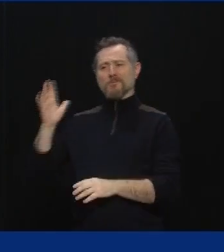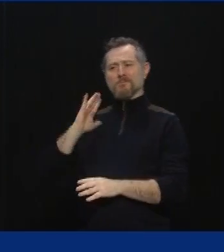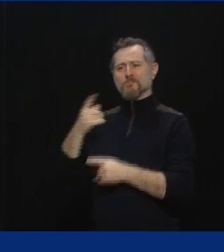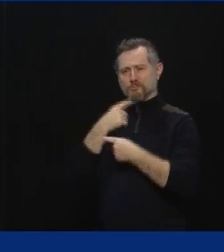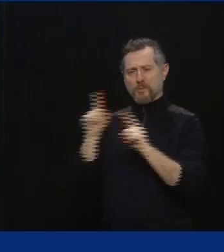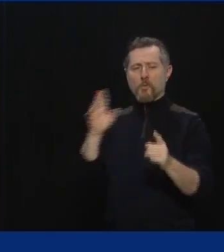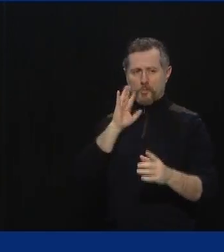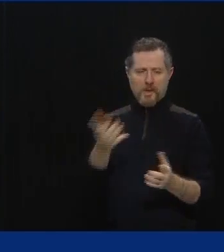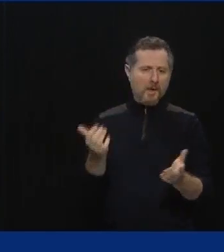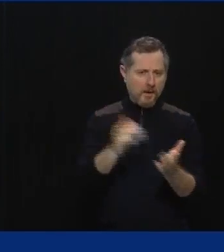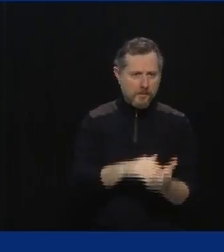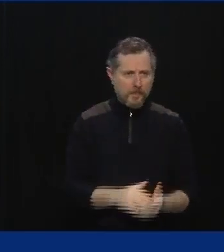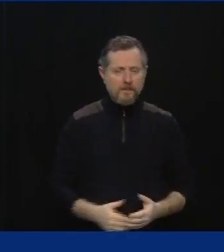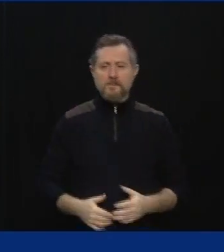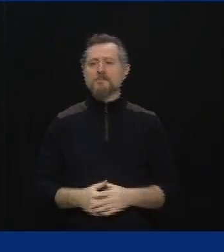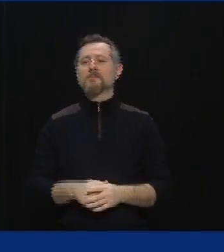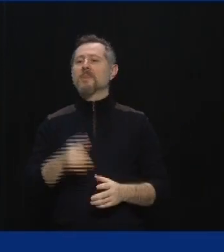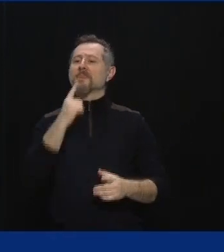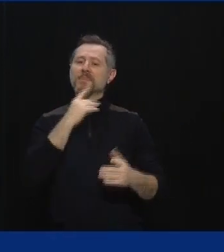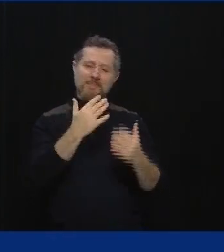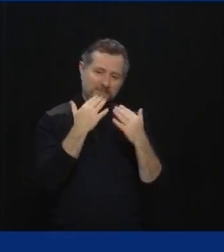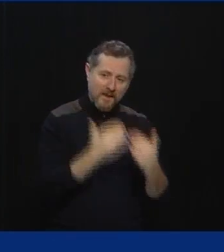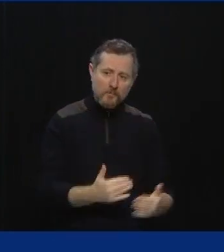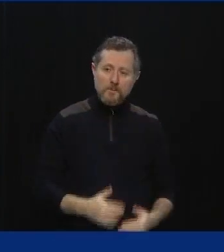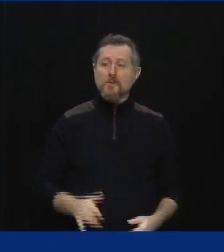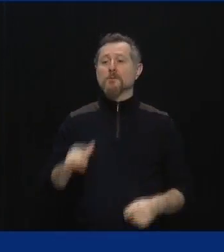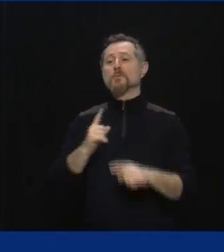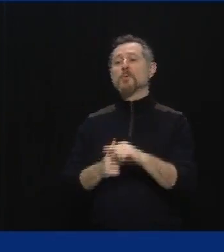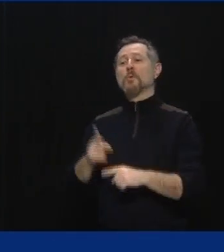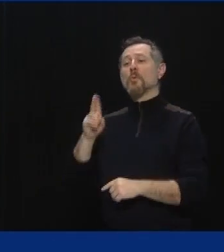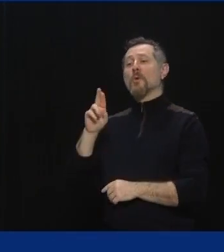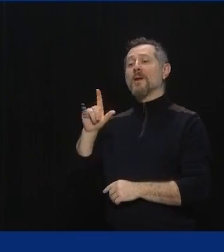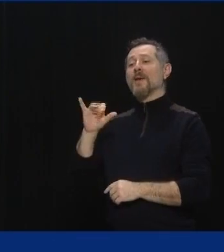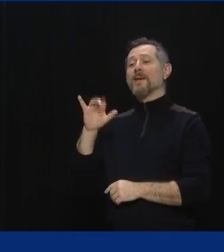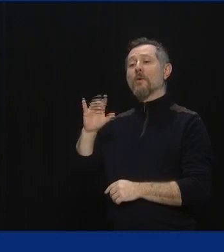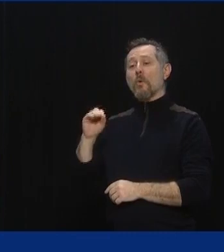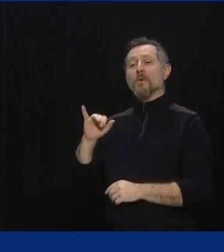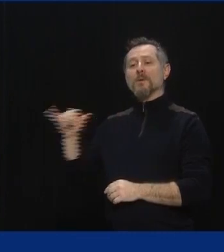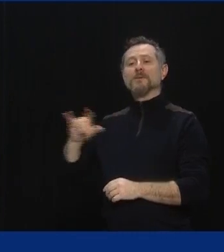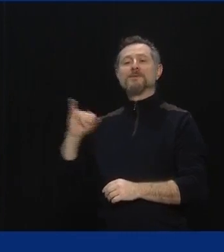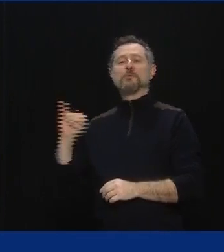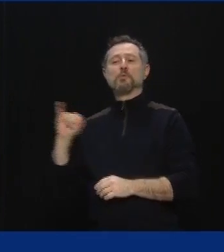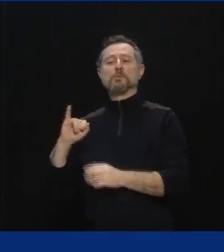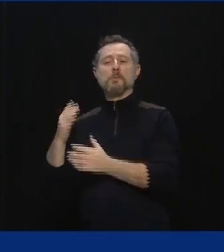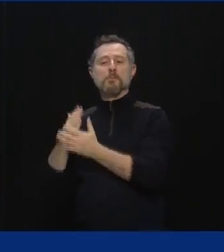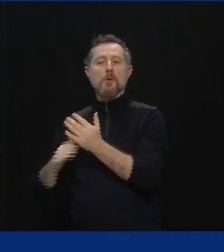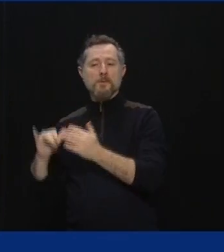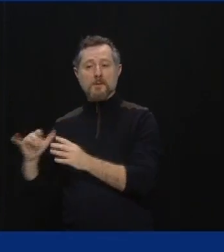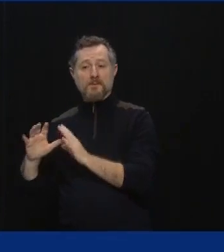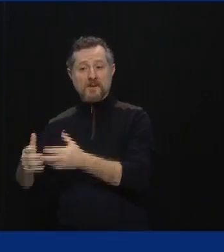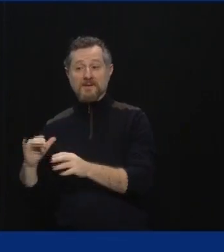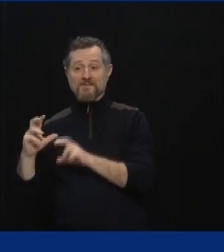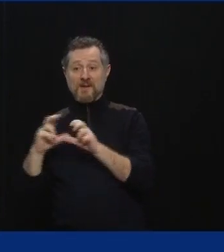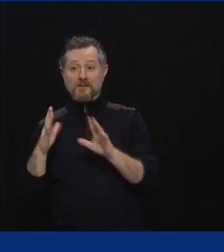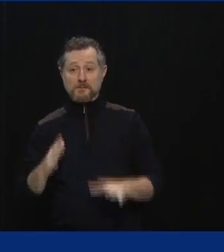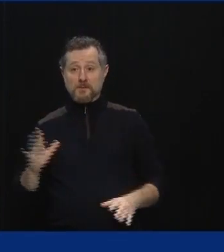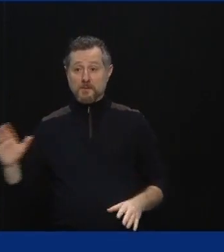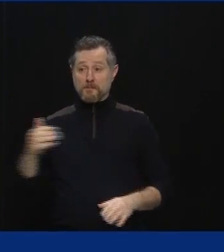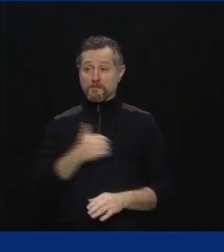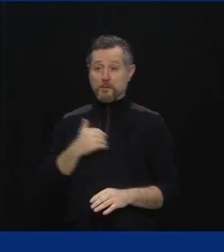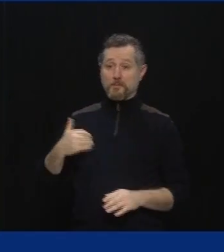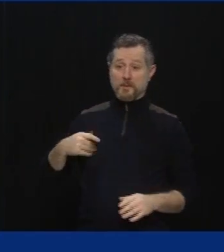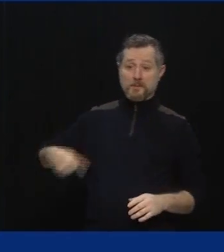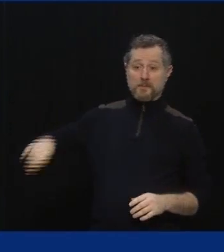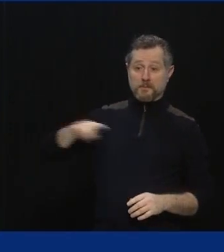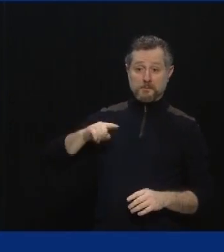much. And through ULICO, the insurance arm of the trades and the investor of your members'